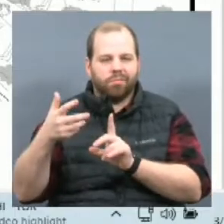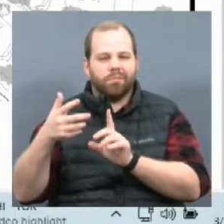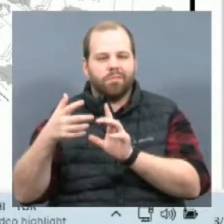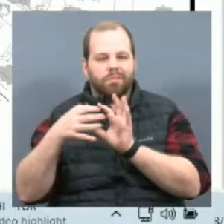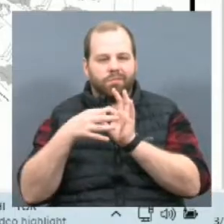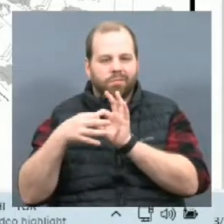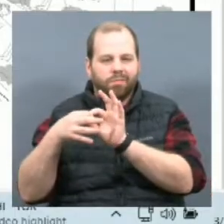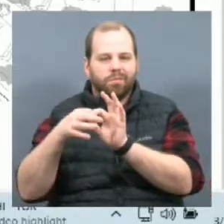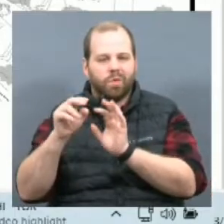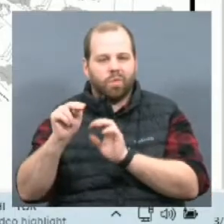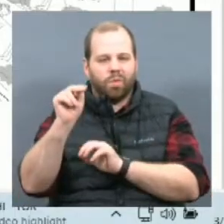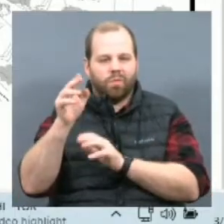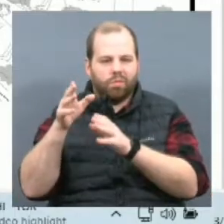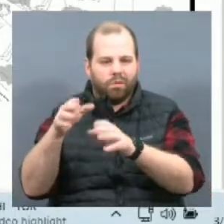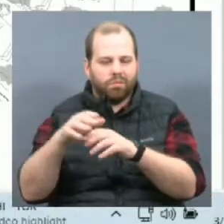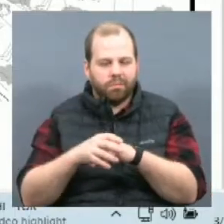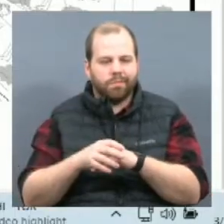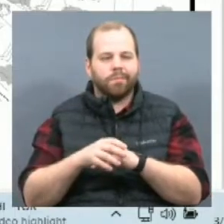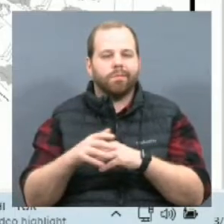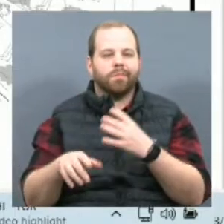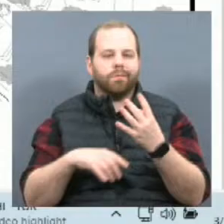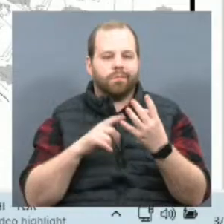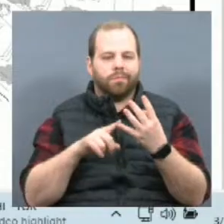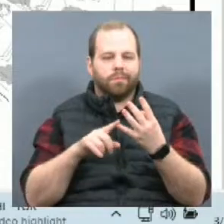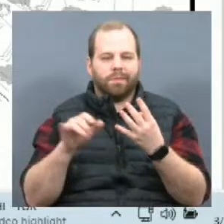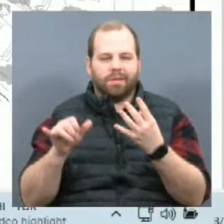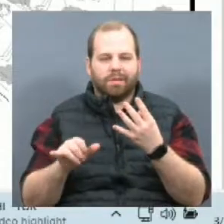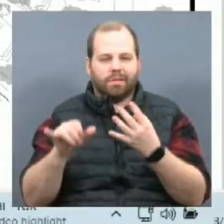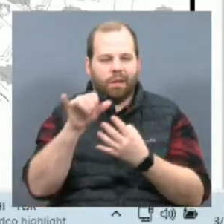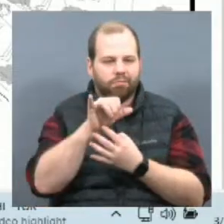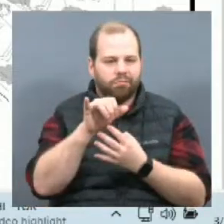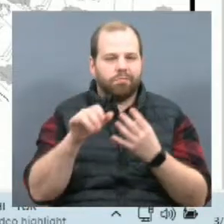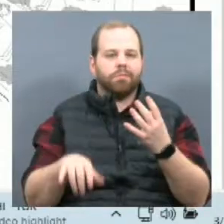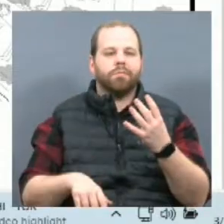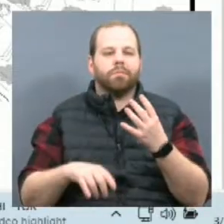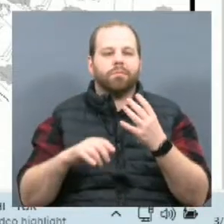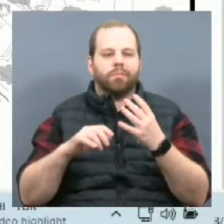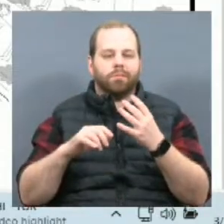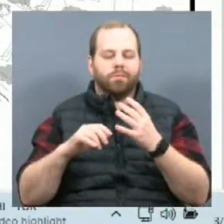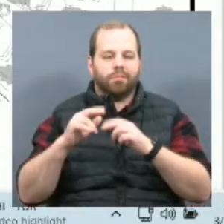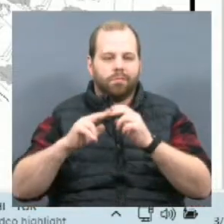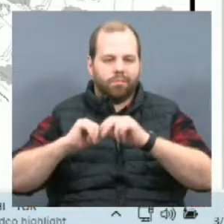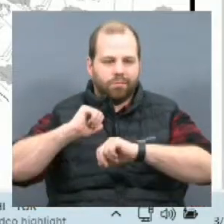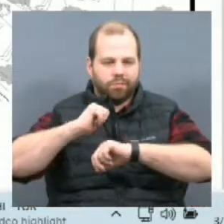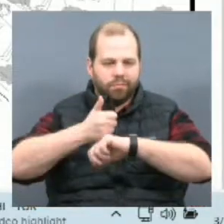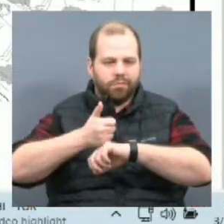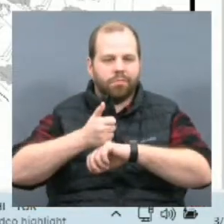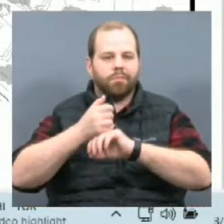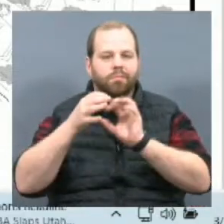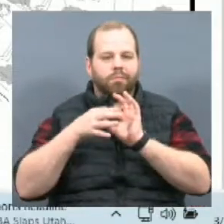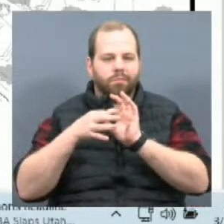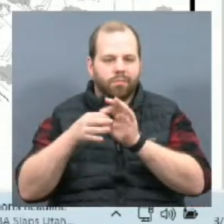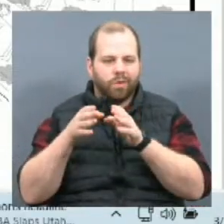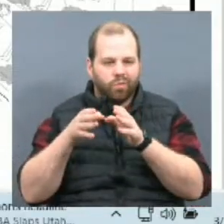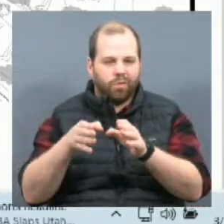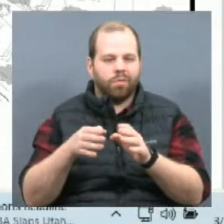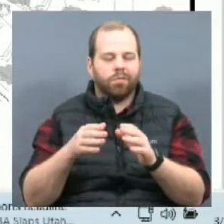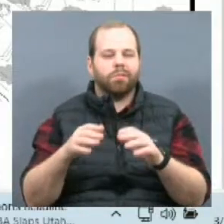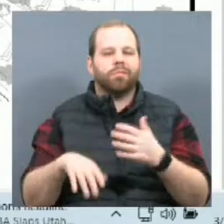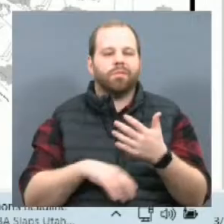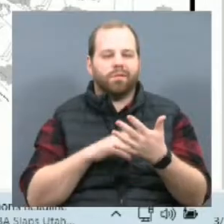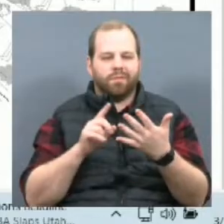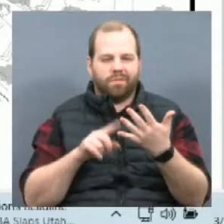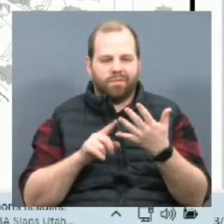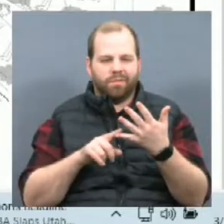north. Phase 4 would be the same as the previous phases, constructing another structure, parking, and roadway. The fifth phase would consist of